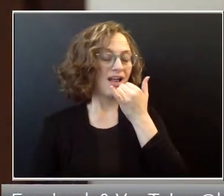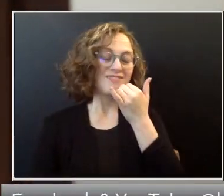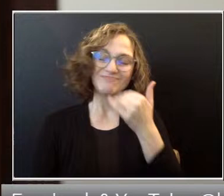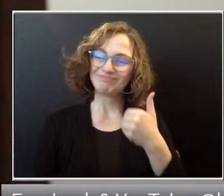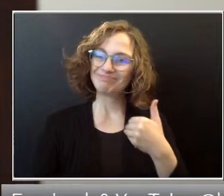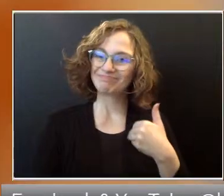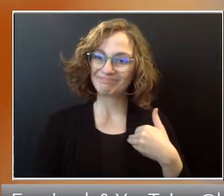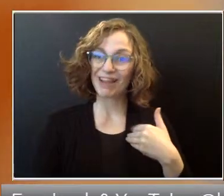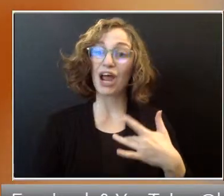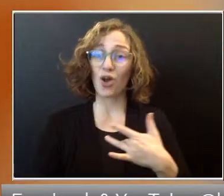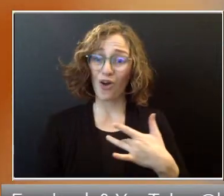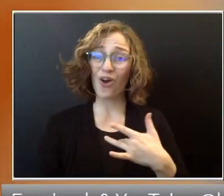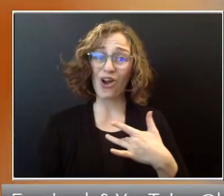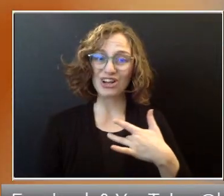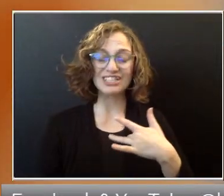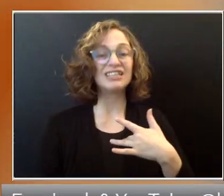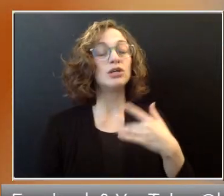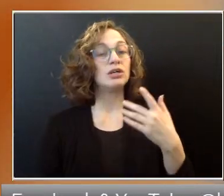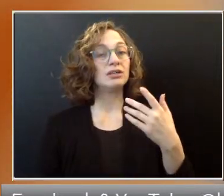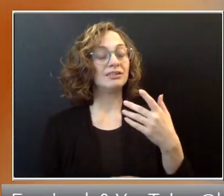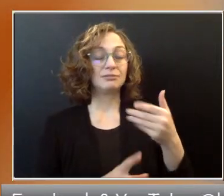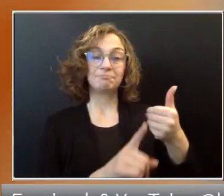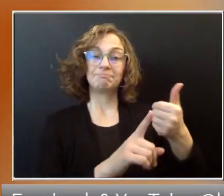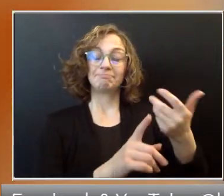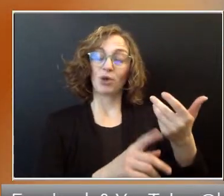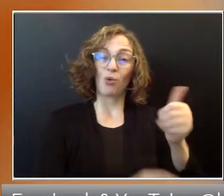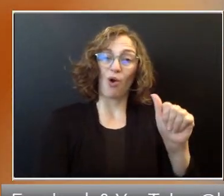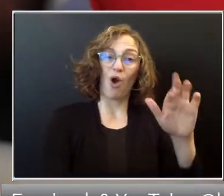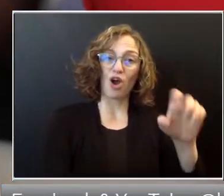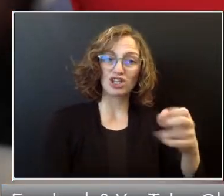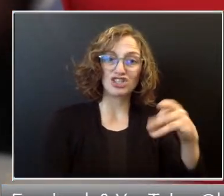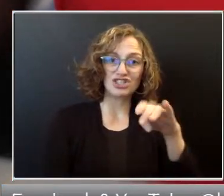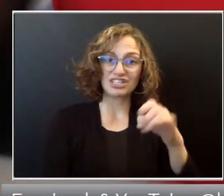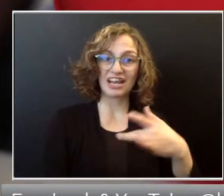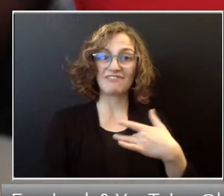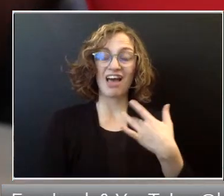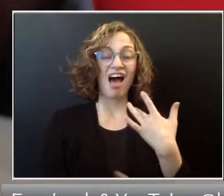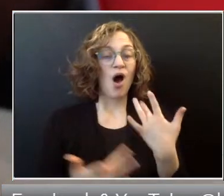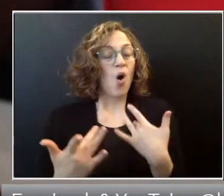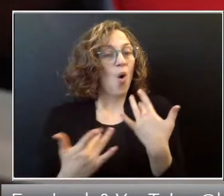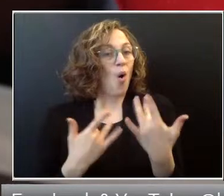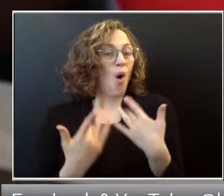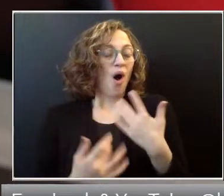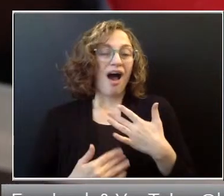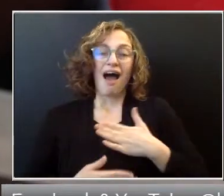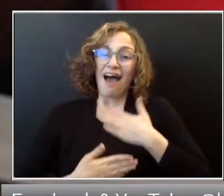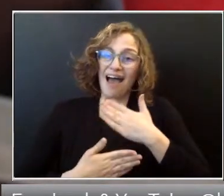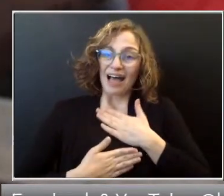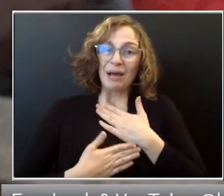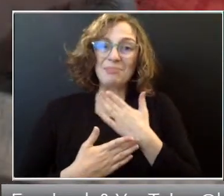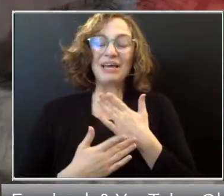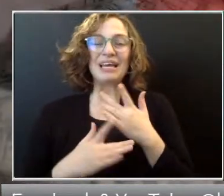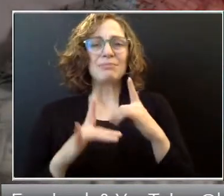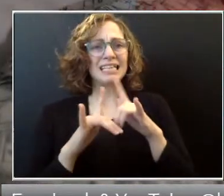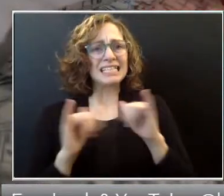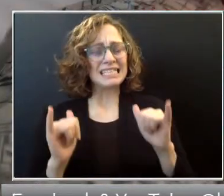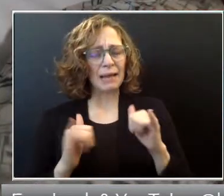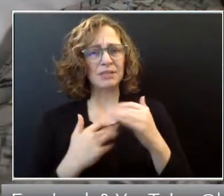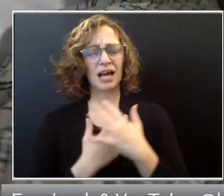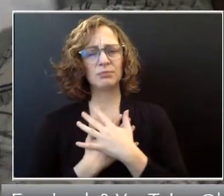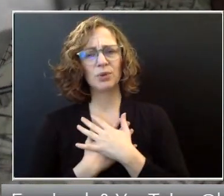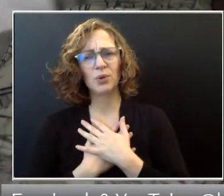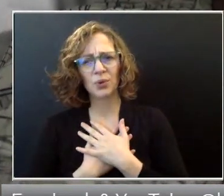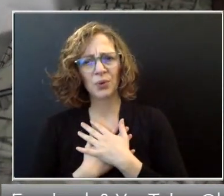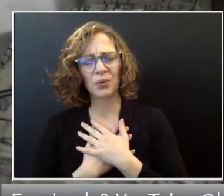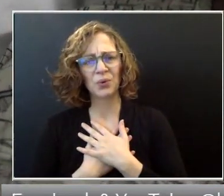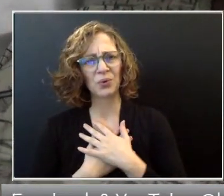emotion you could imagine, along with profound sadness at the same time. I felt overjoyed for one, and then I kind of went